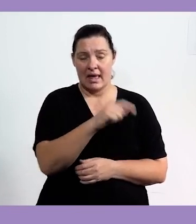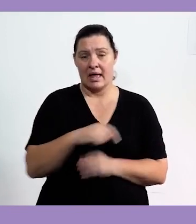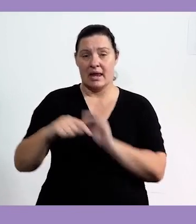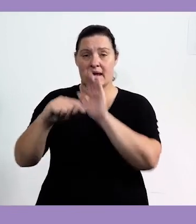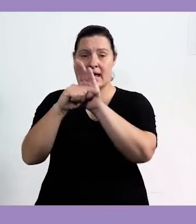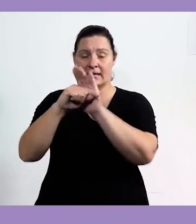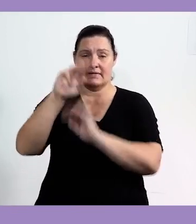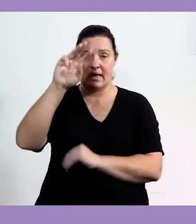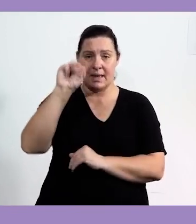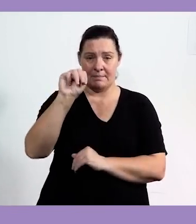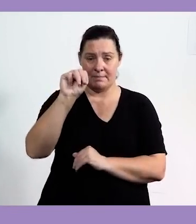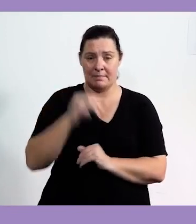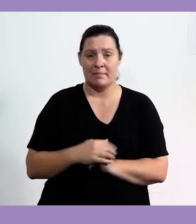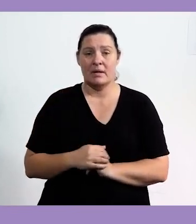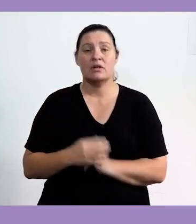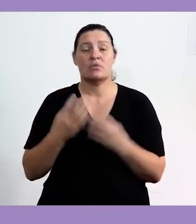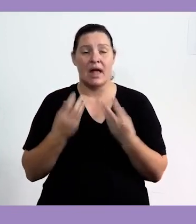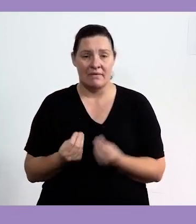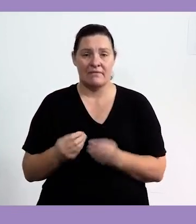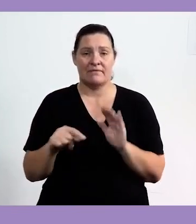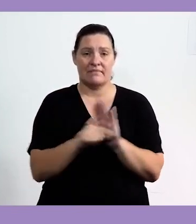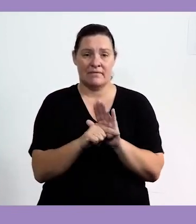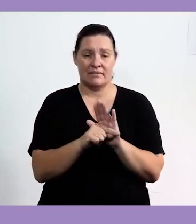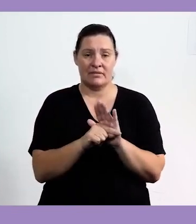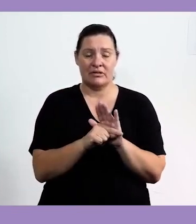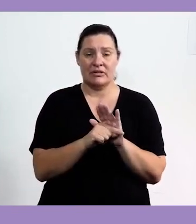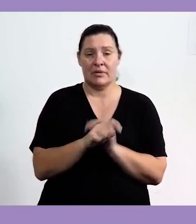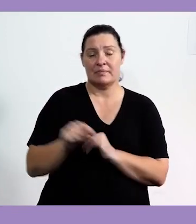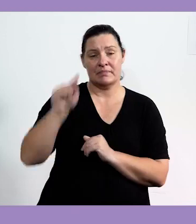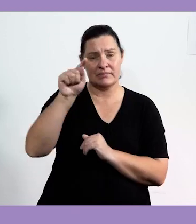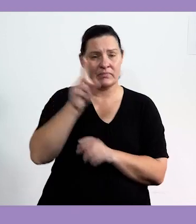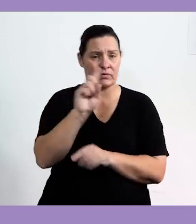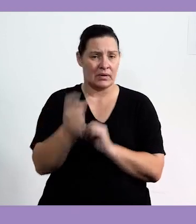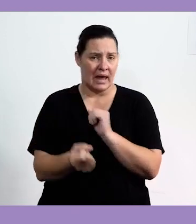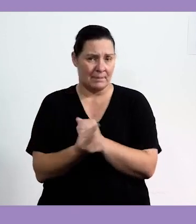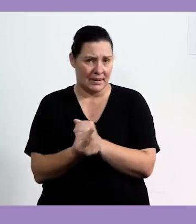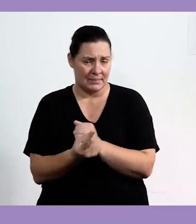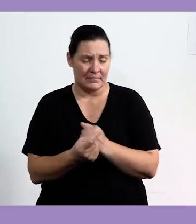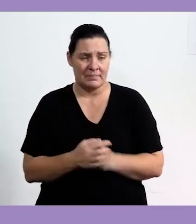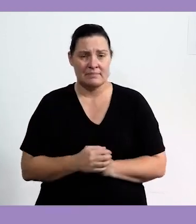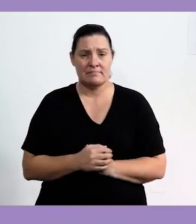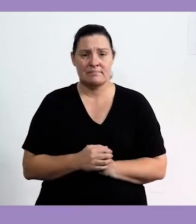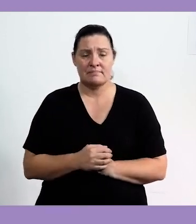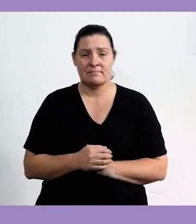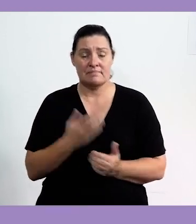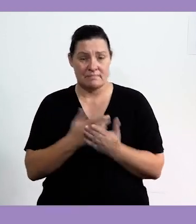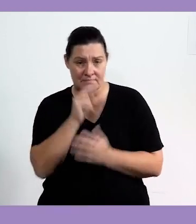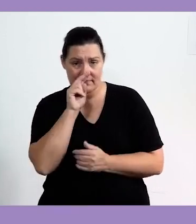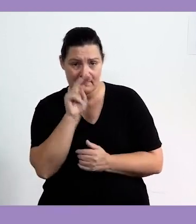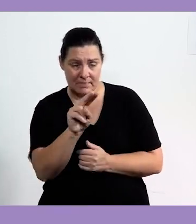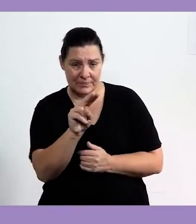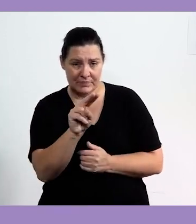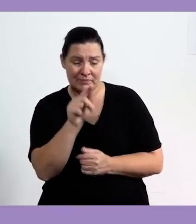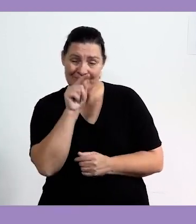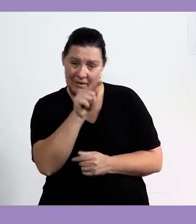exponent negative m. So we have a negative exponent. What happens in this case? Can